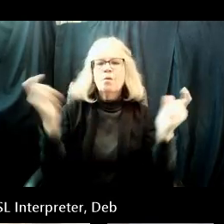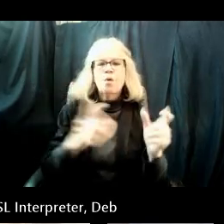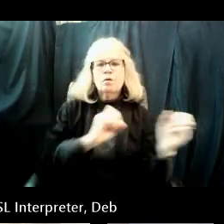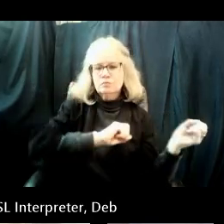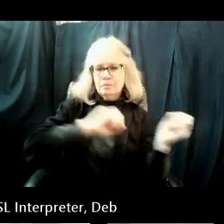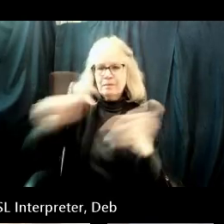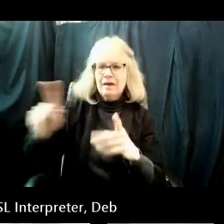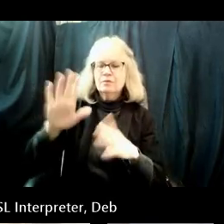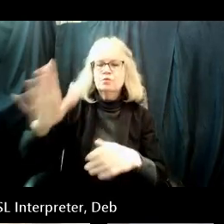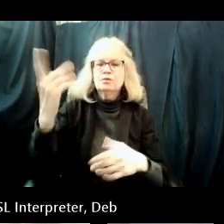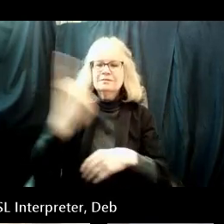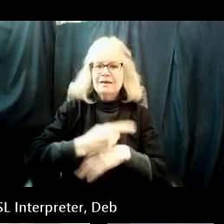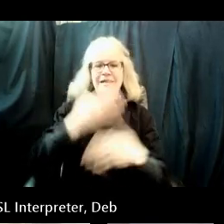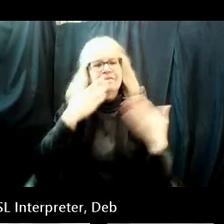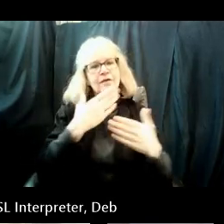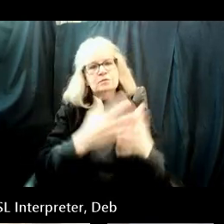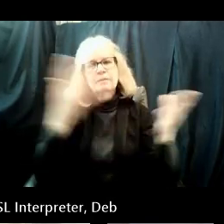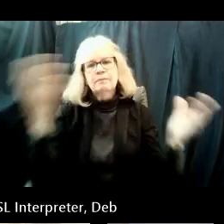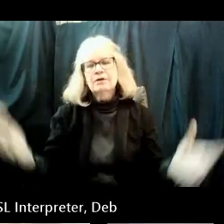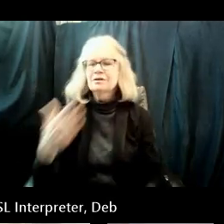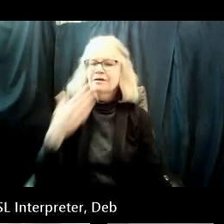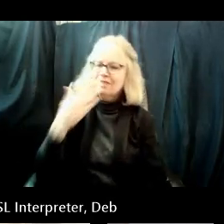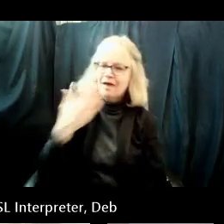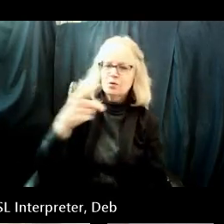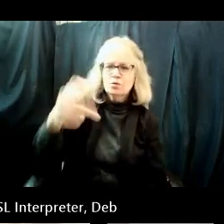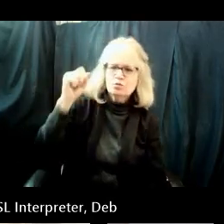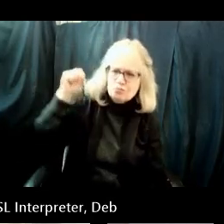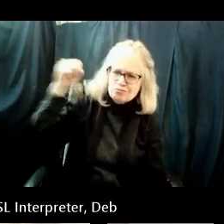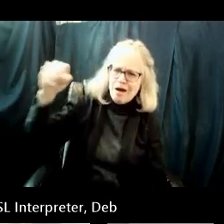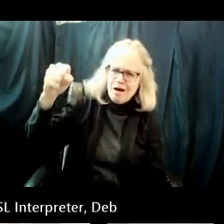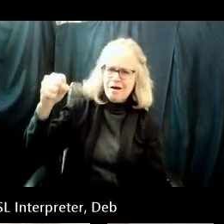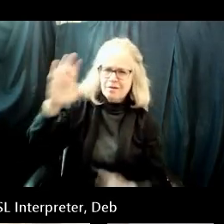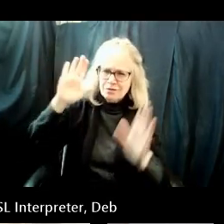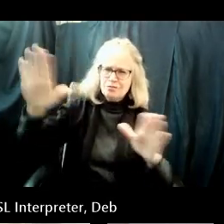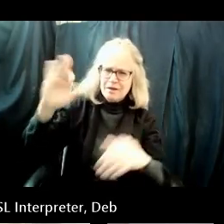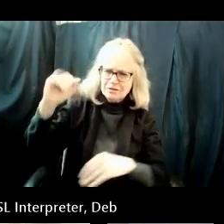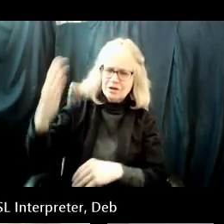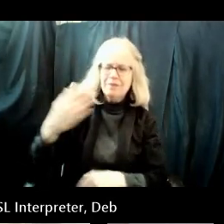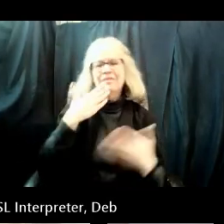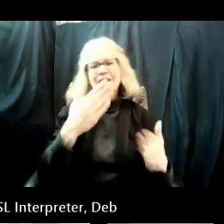But again, Thanks, just thank you so much. You rock. Great job. Thank you all so much.